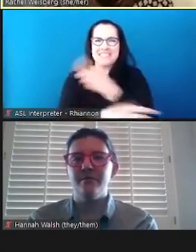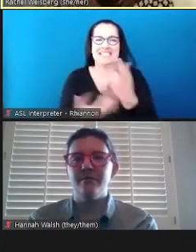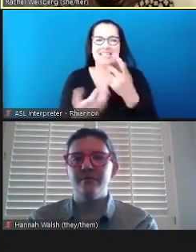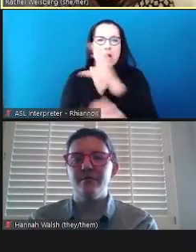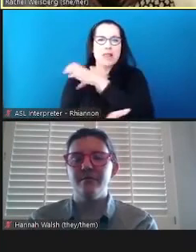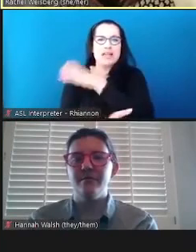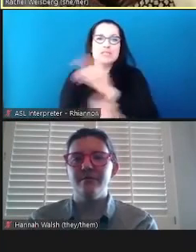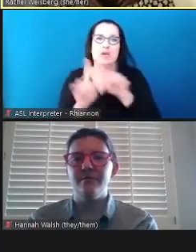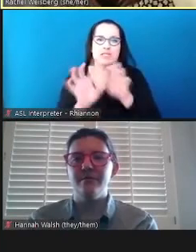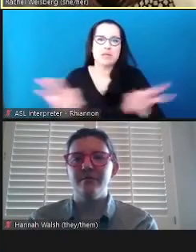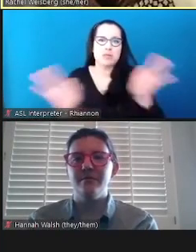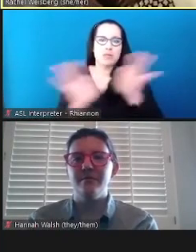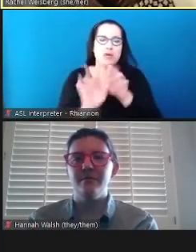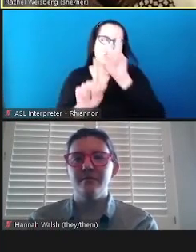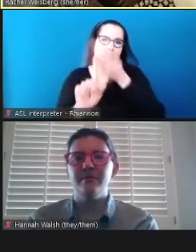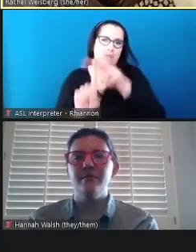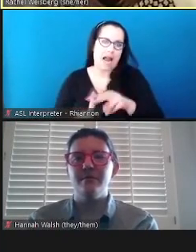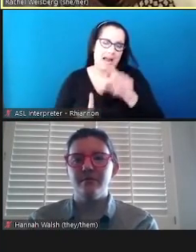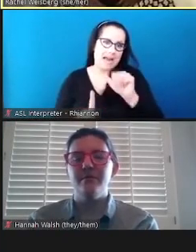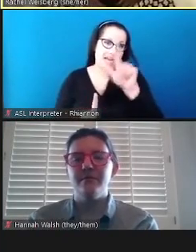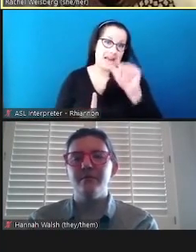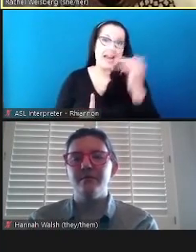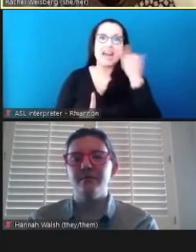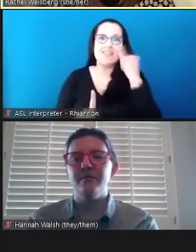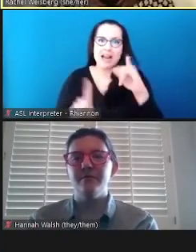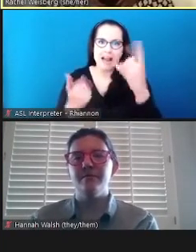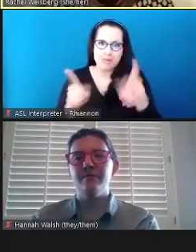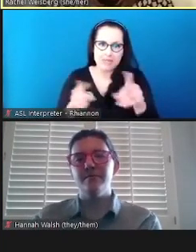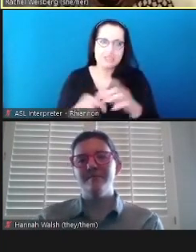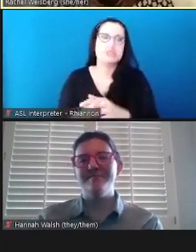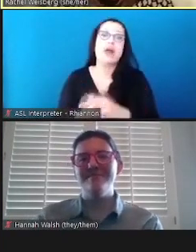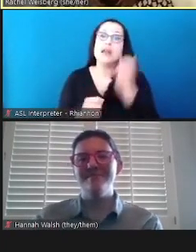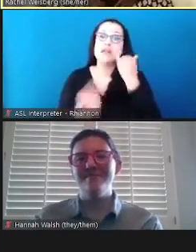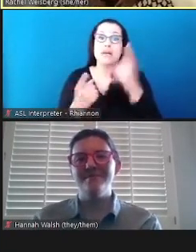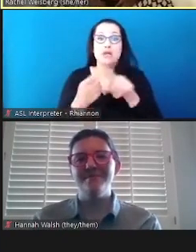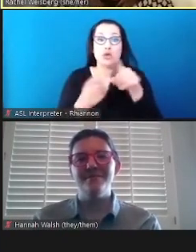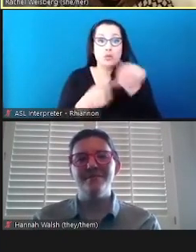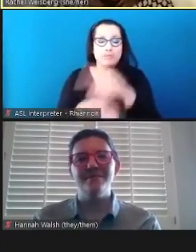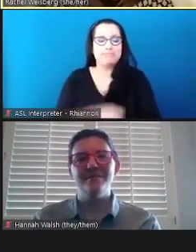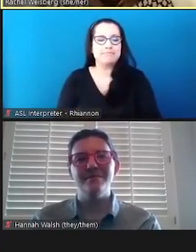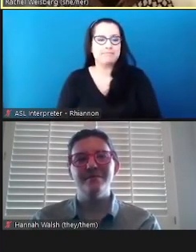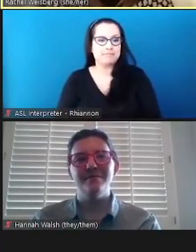these ADA principles in the event that that happens and is happening to you.